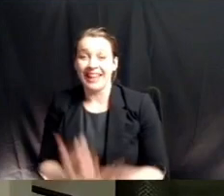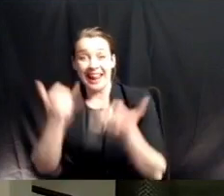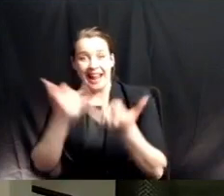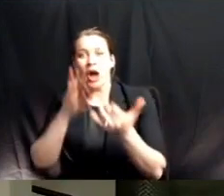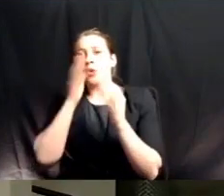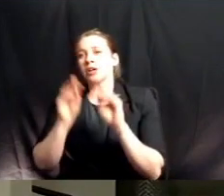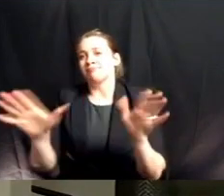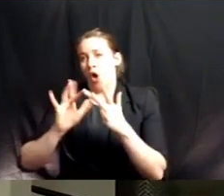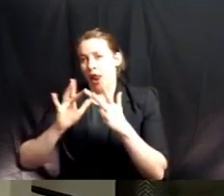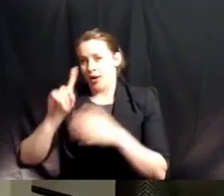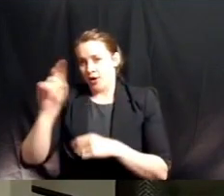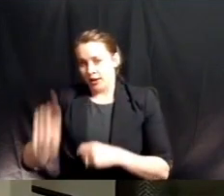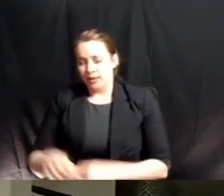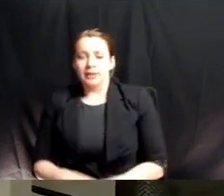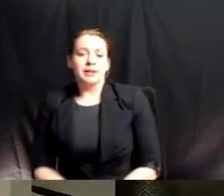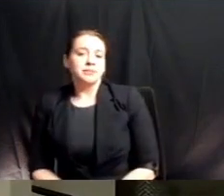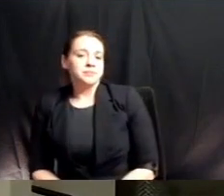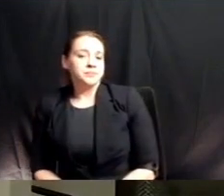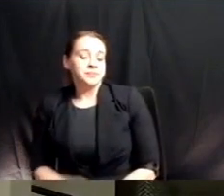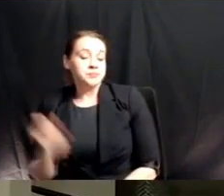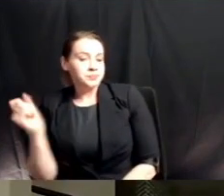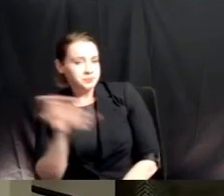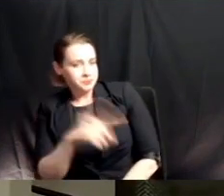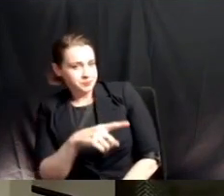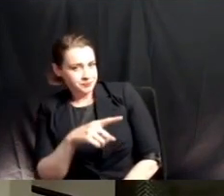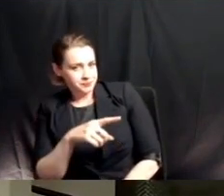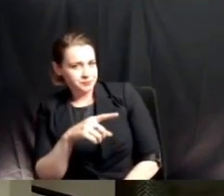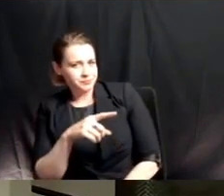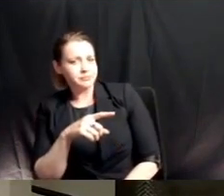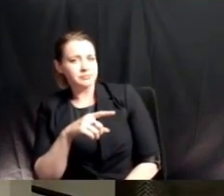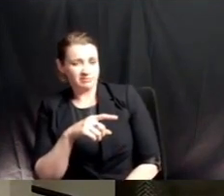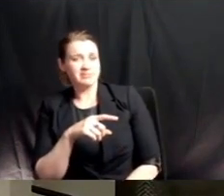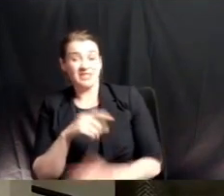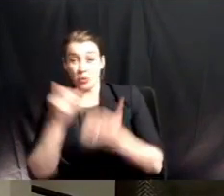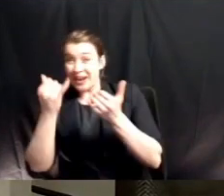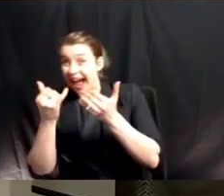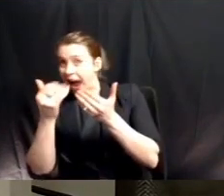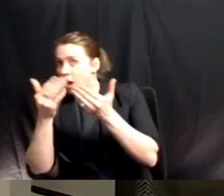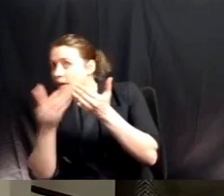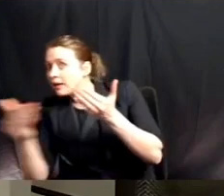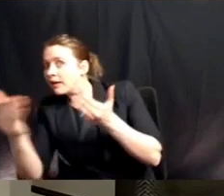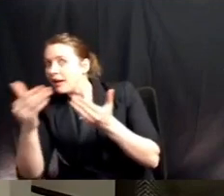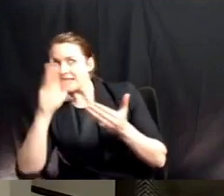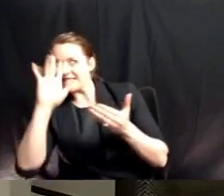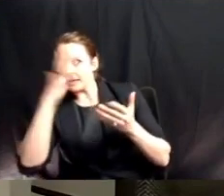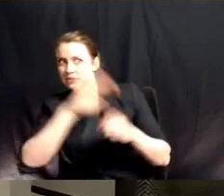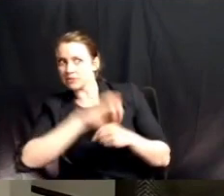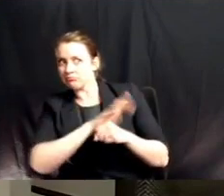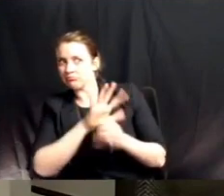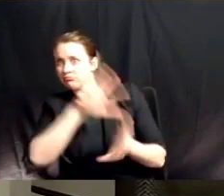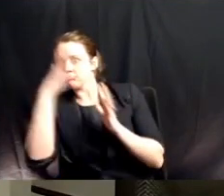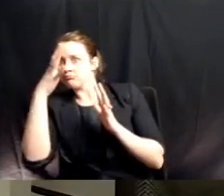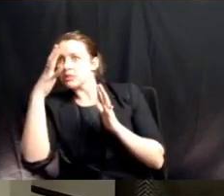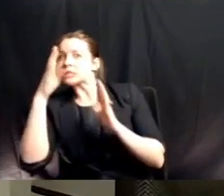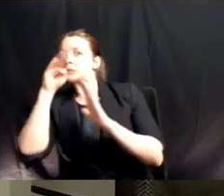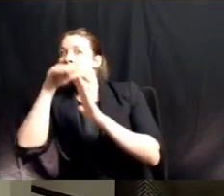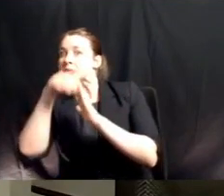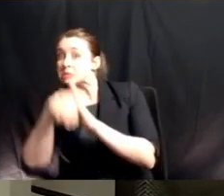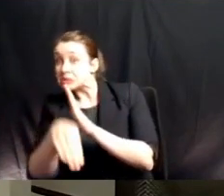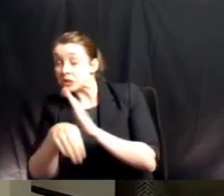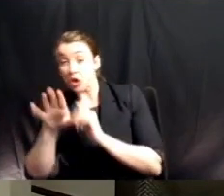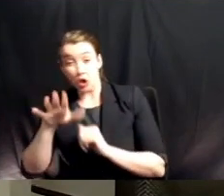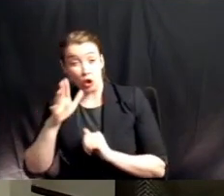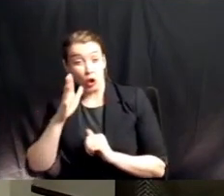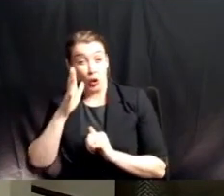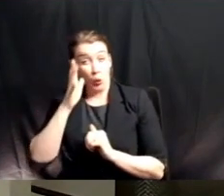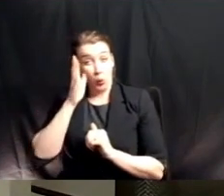Chia Politico, looking past the worst part of the pandemic, do you get a sense we'll see a population shift from big cities like Chicago to smaller